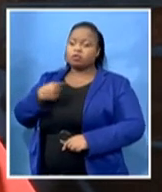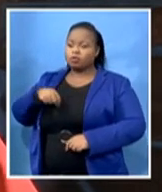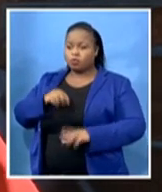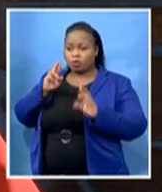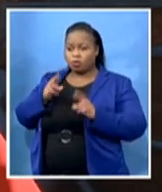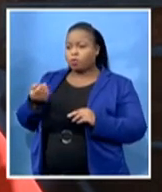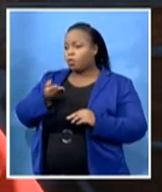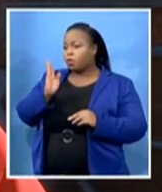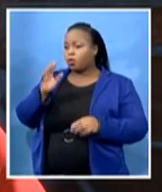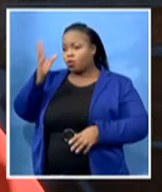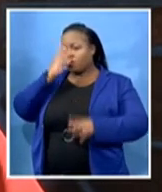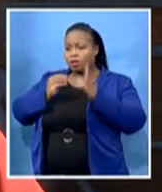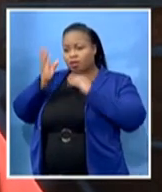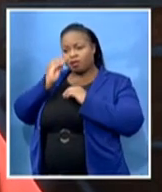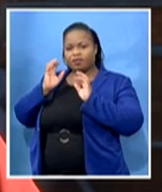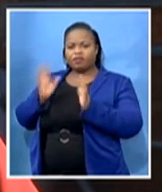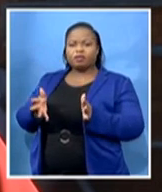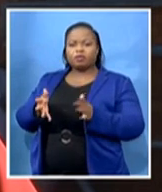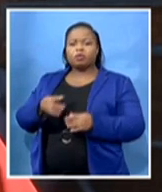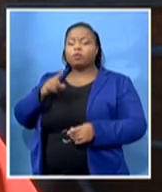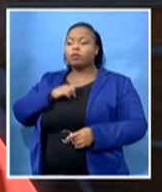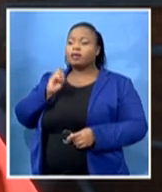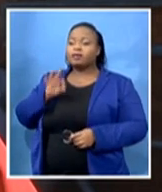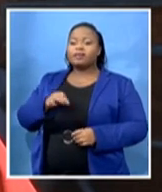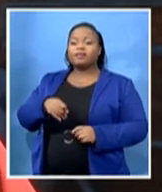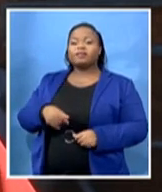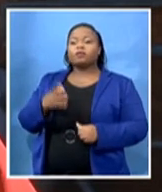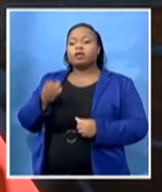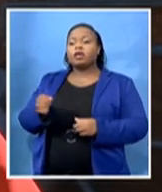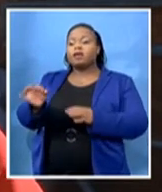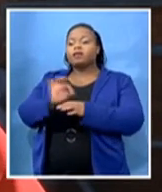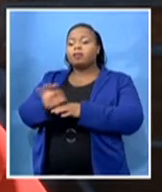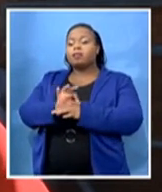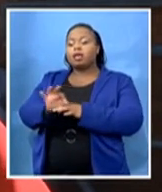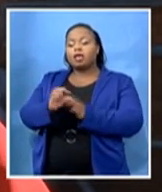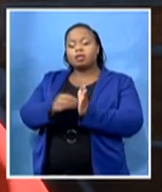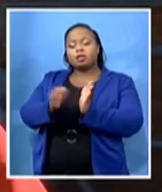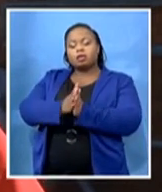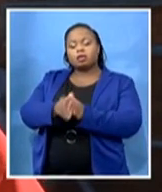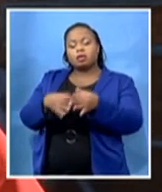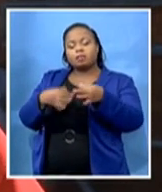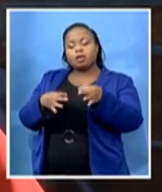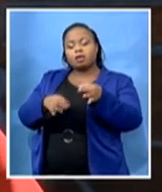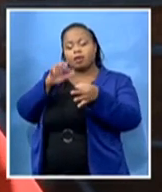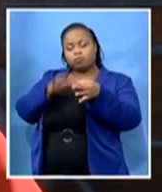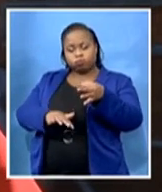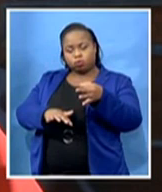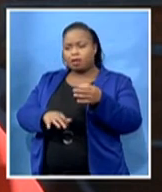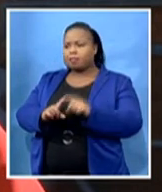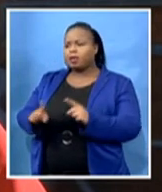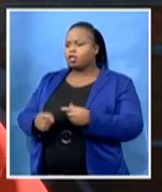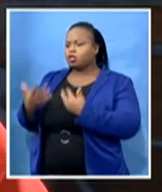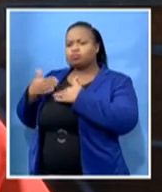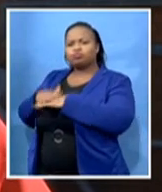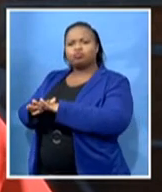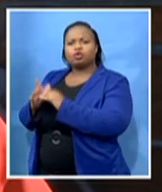have a contingency plan on paper, but you can't put it in practice expeditiously or promptly, this will be the result. It was